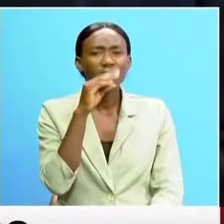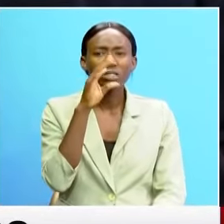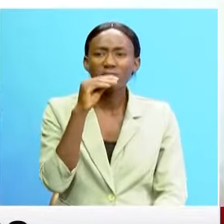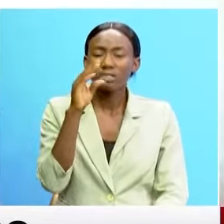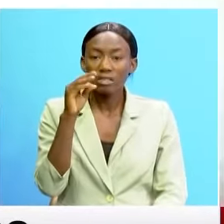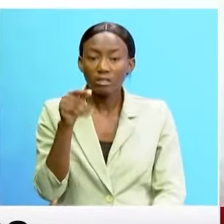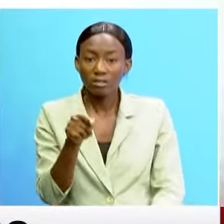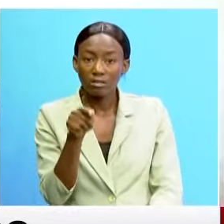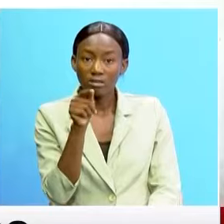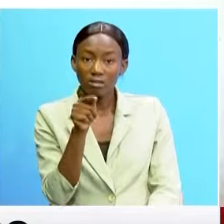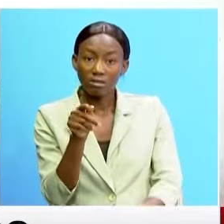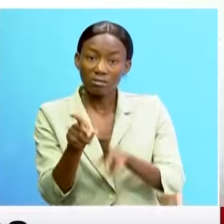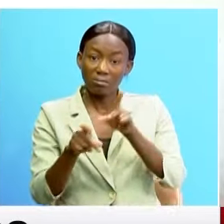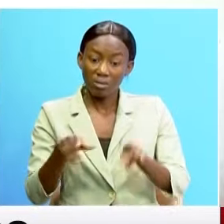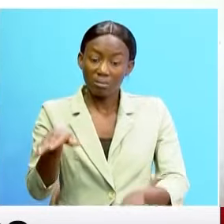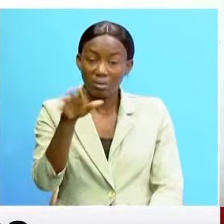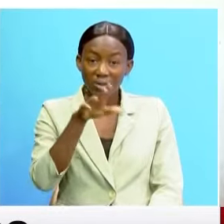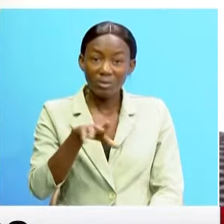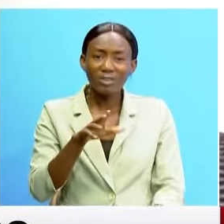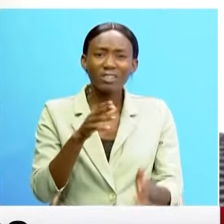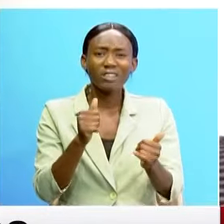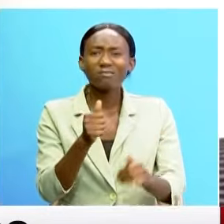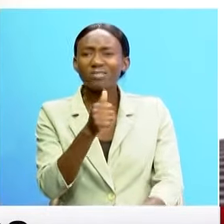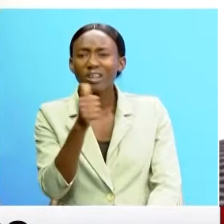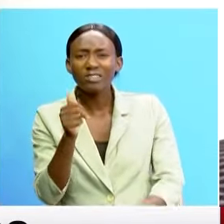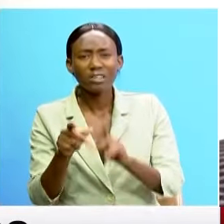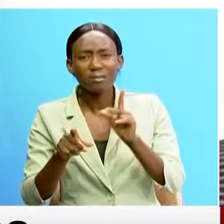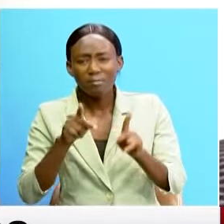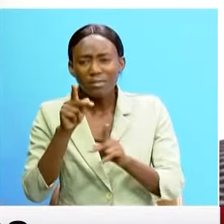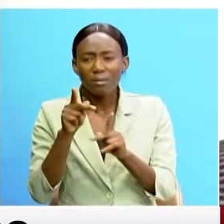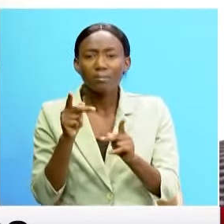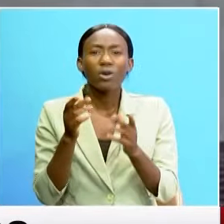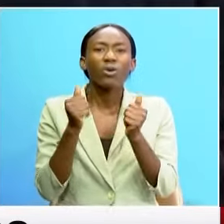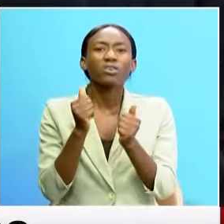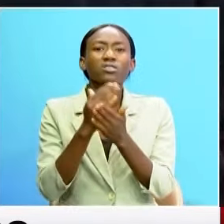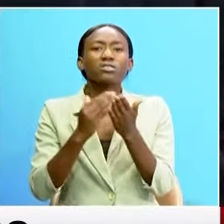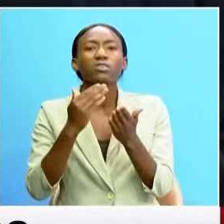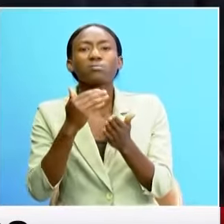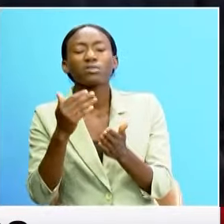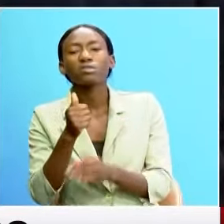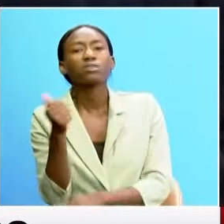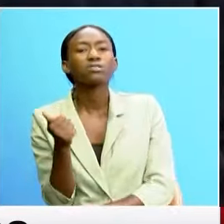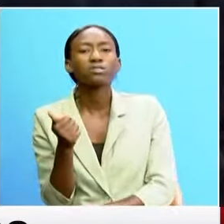they are those who are aspiring for something else.